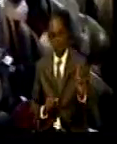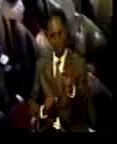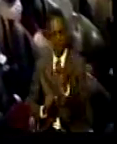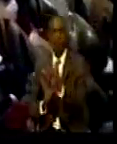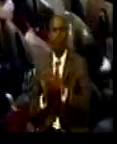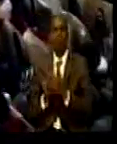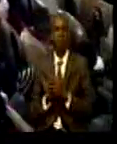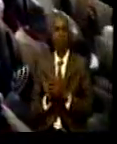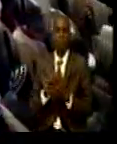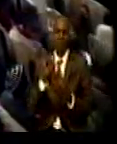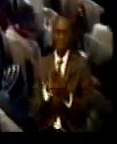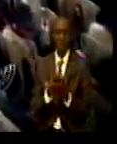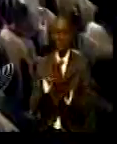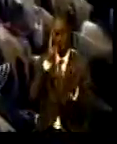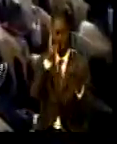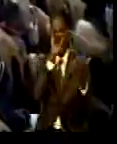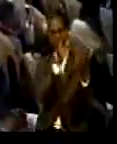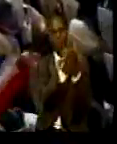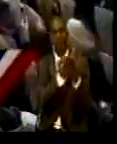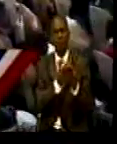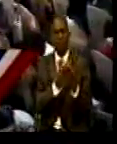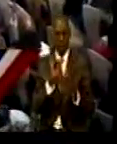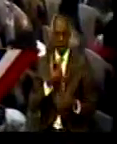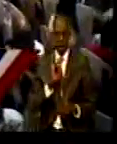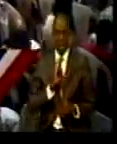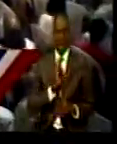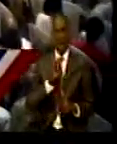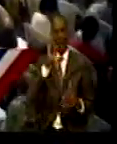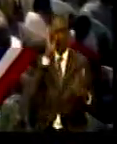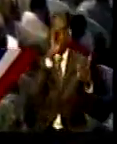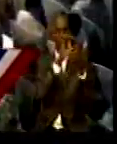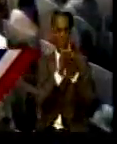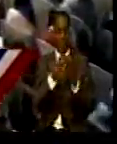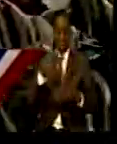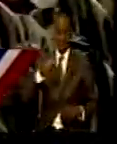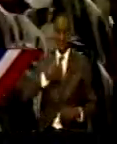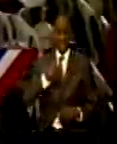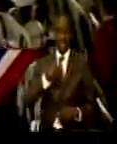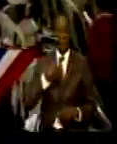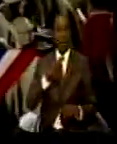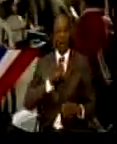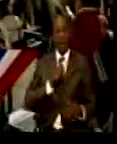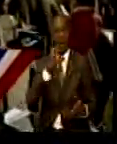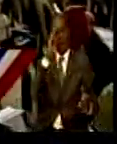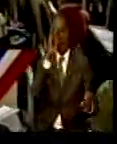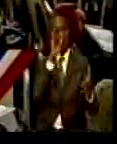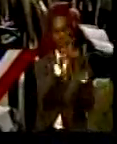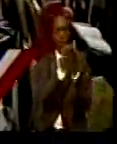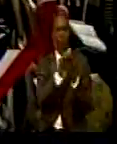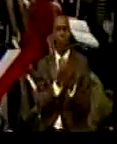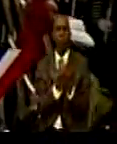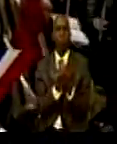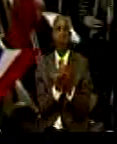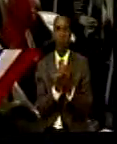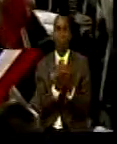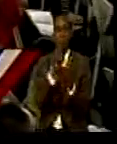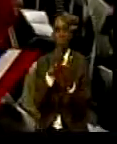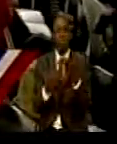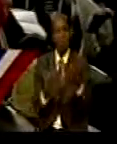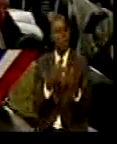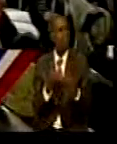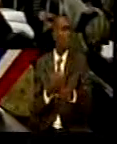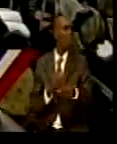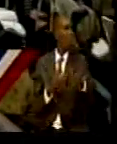that believes, I believe. I believe. Whatever others say, I